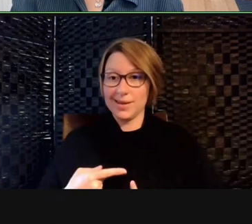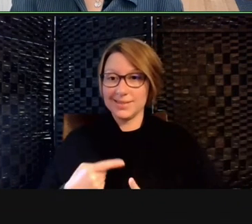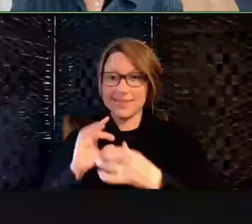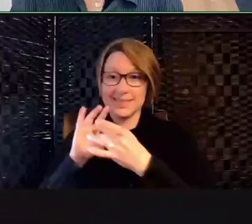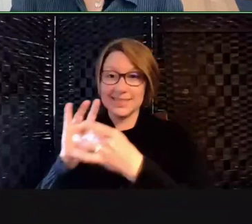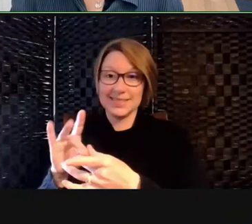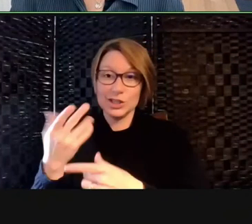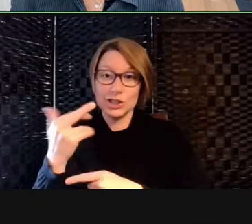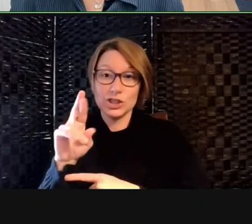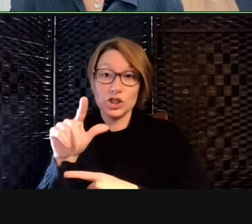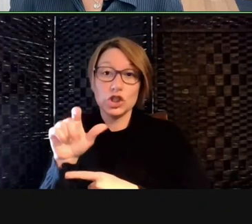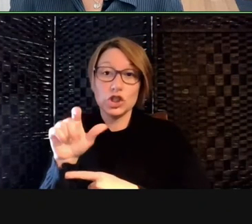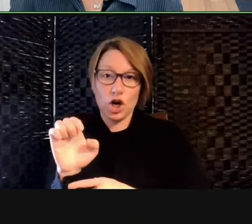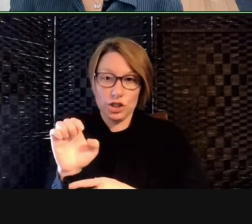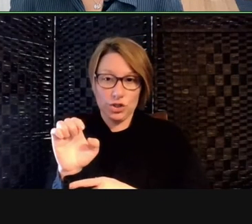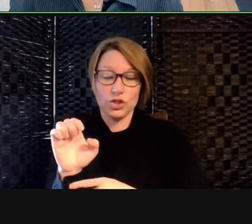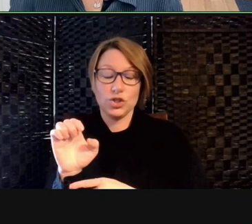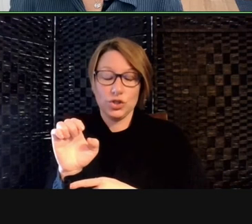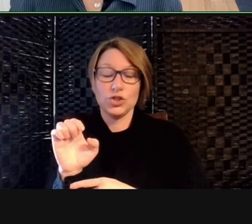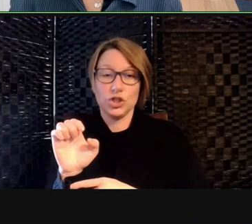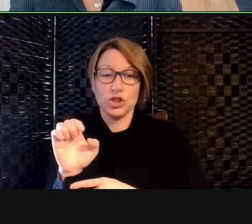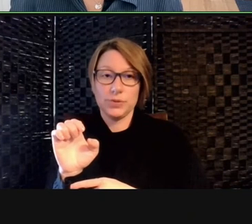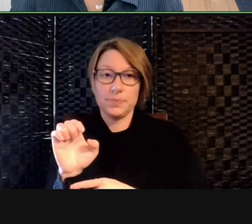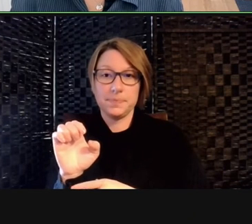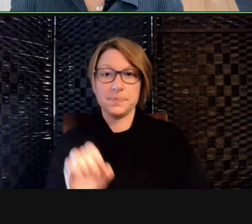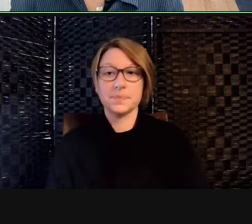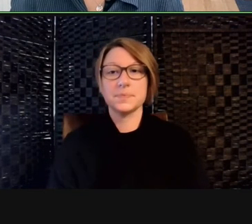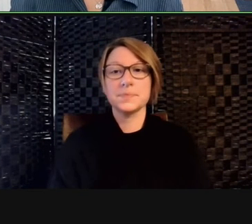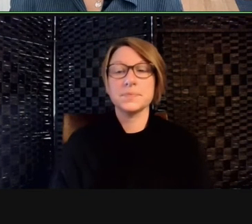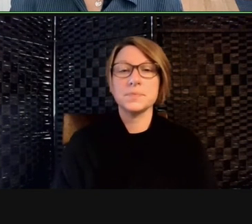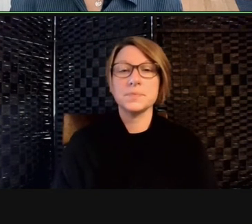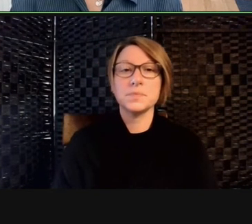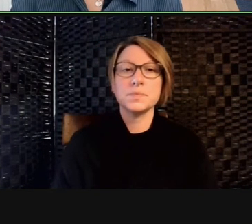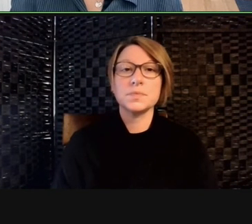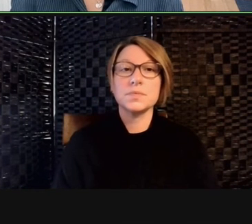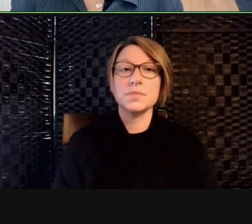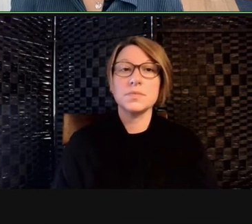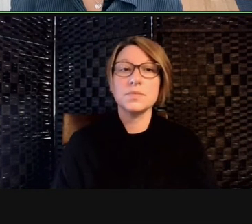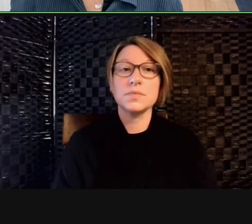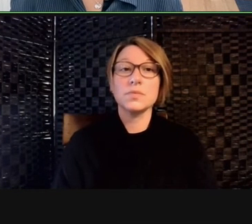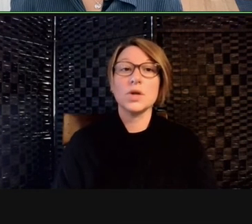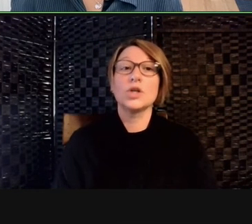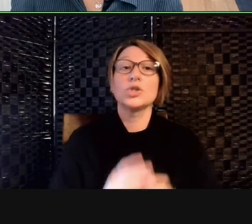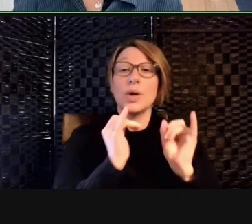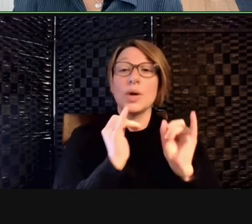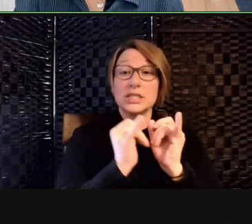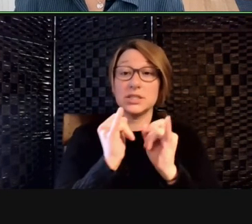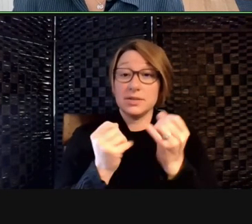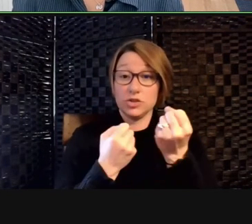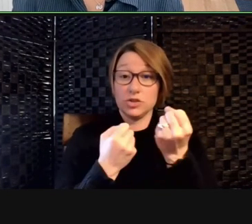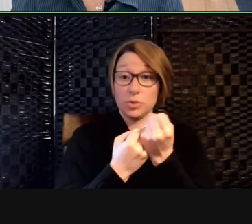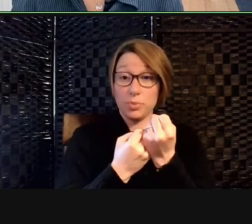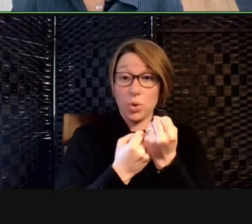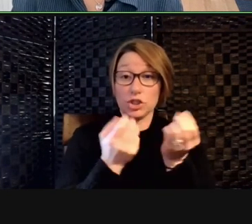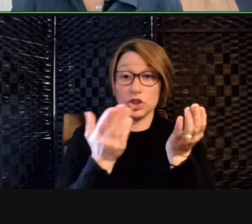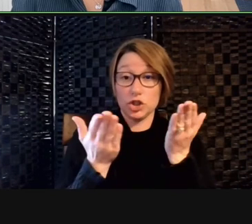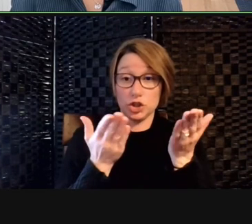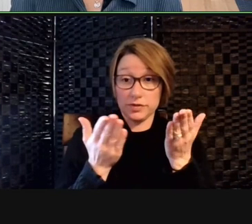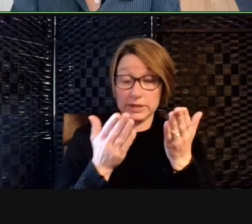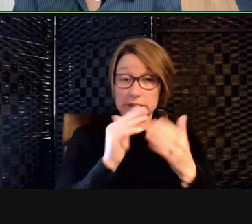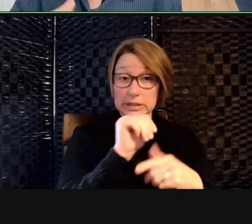to Charge-related practices that I'm suggesting. So individualized supports and services was one of the features